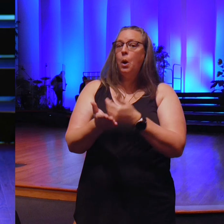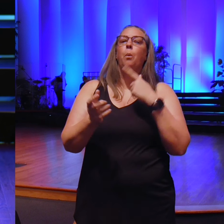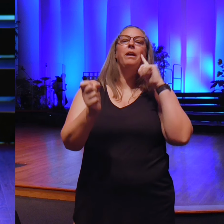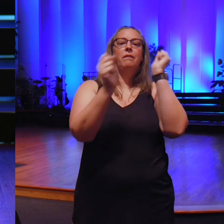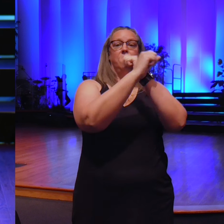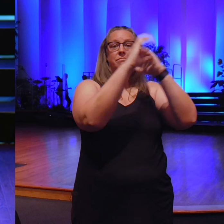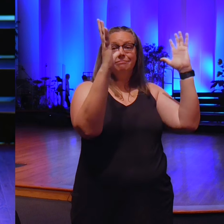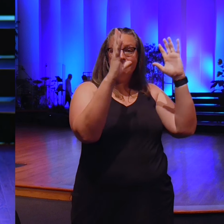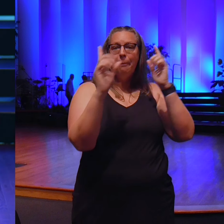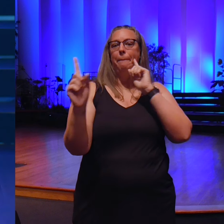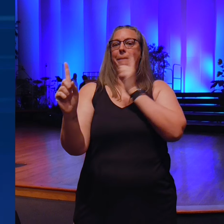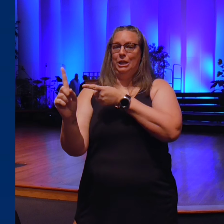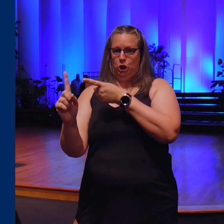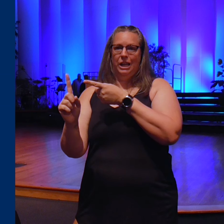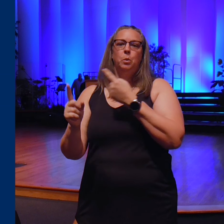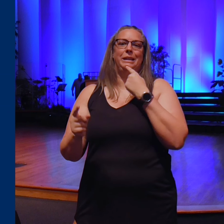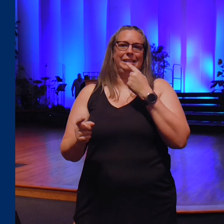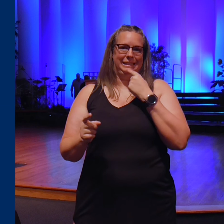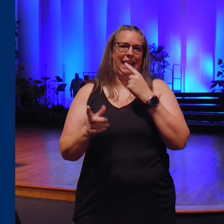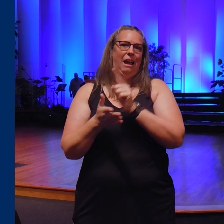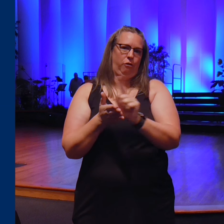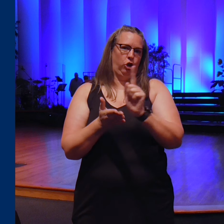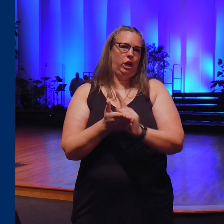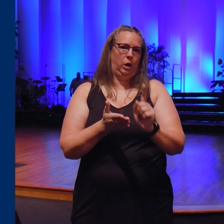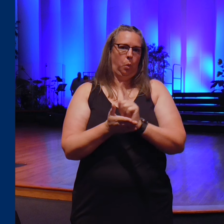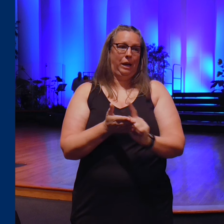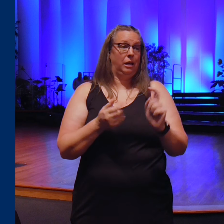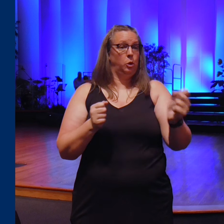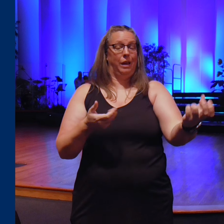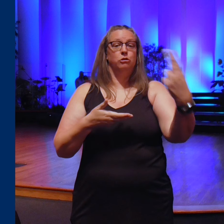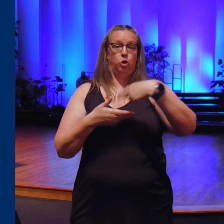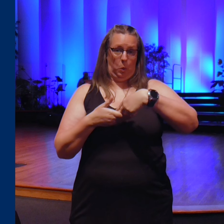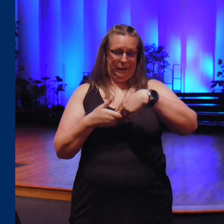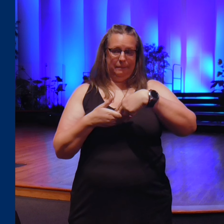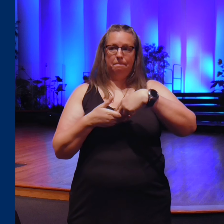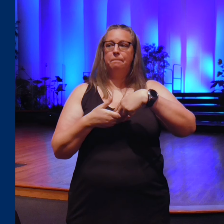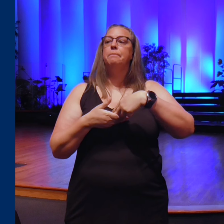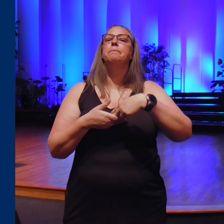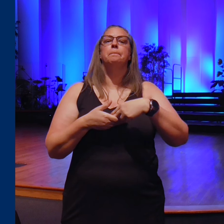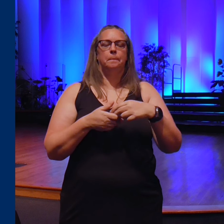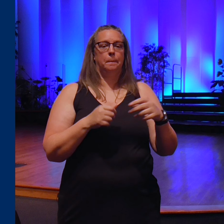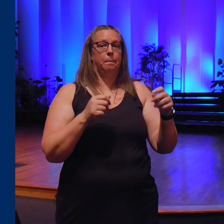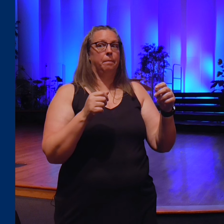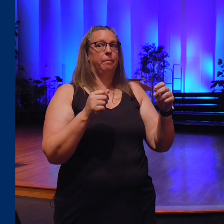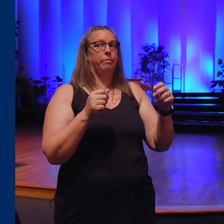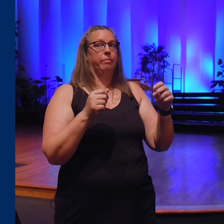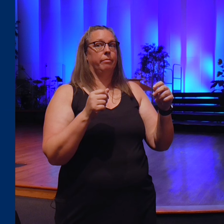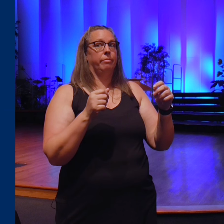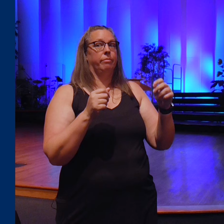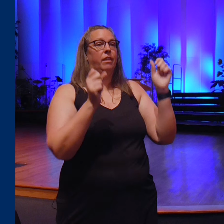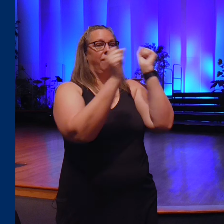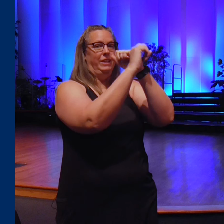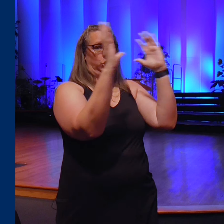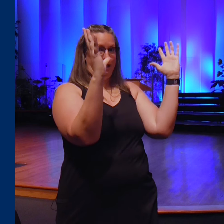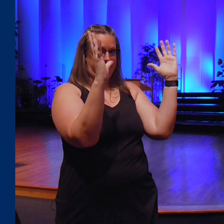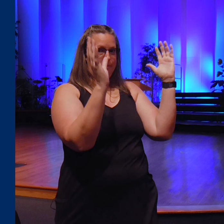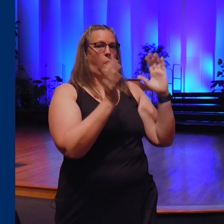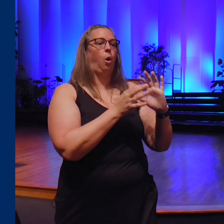and a mission we love to recite each week. It's coming up on the screens. If you want to say it along with me, it goes like this. Our